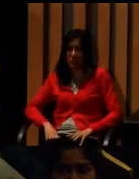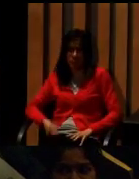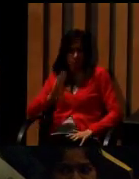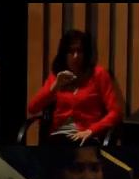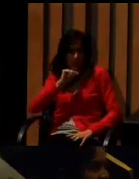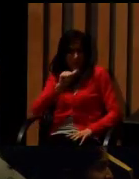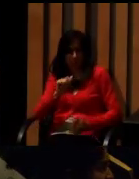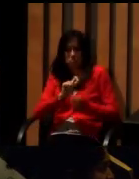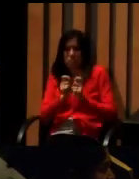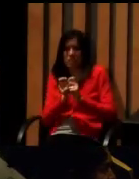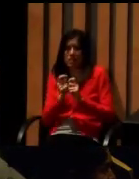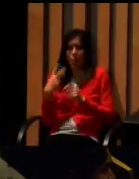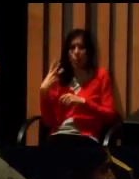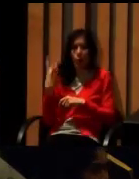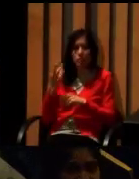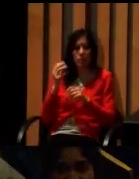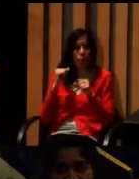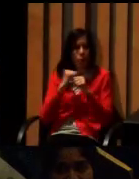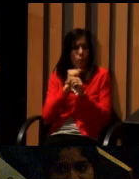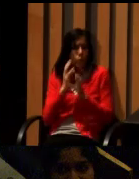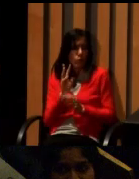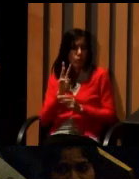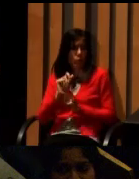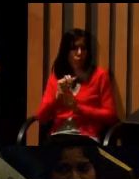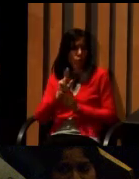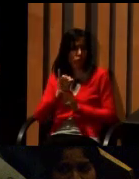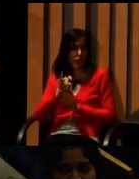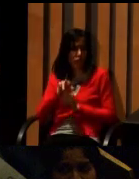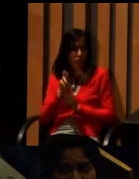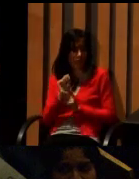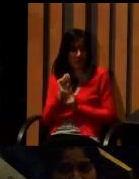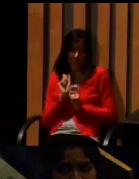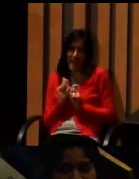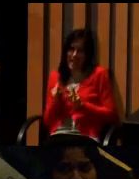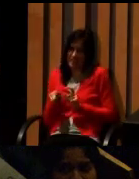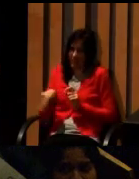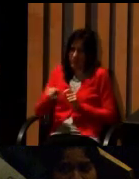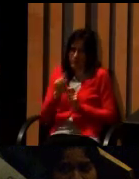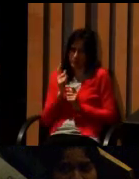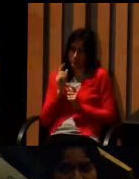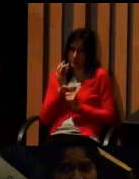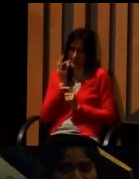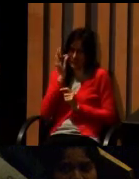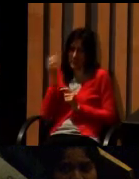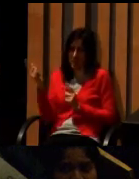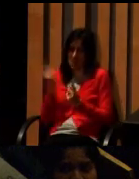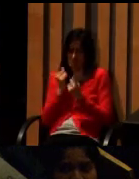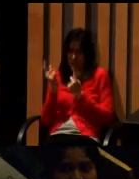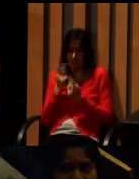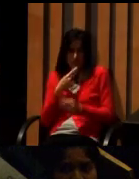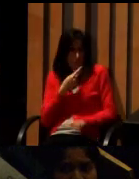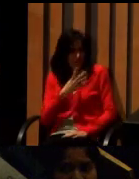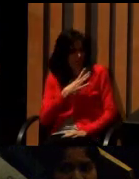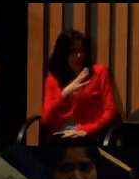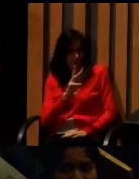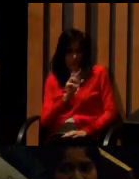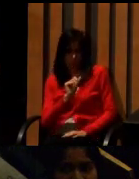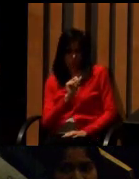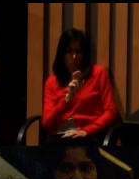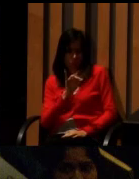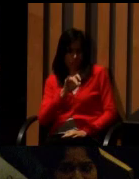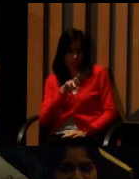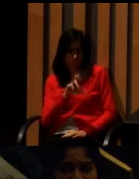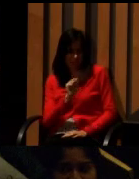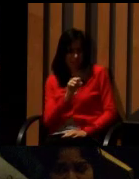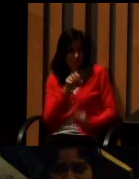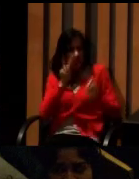Washington Warriors? I found out, I actually asked one of them that question. They said, well, actually, Warriors is good because it meant that, you know, it was actually a job.